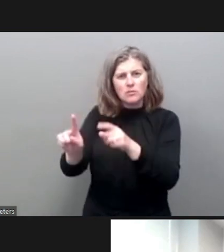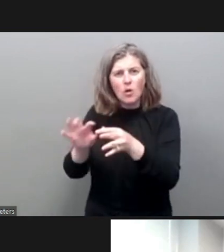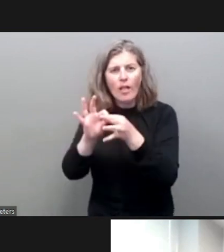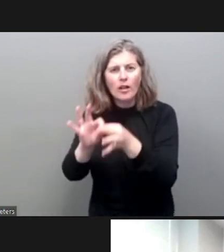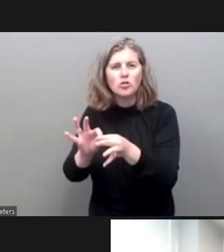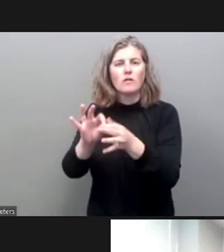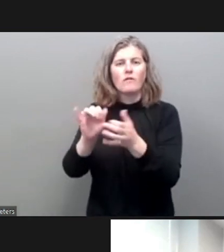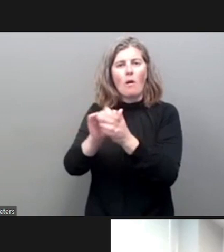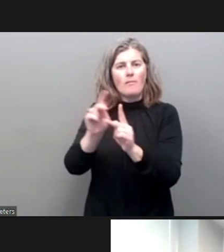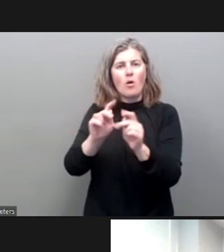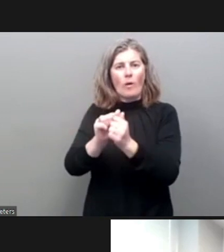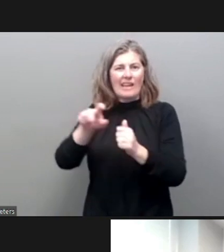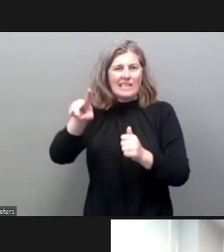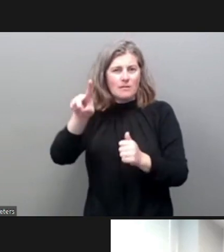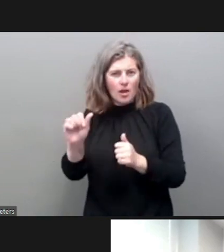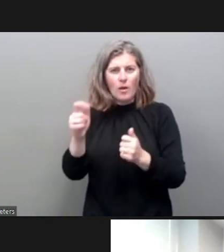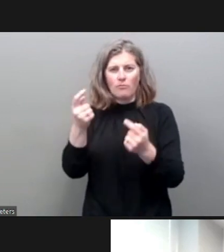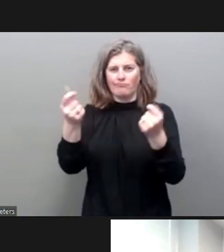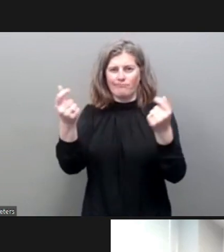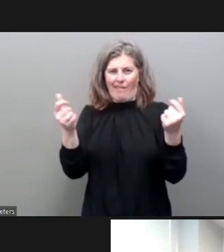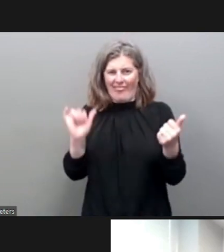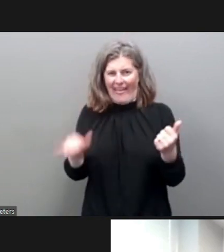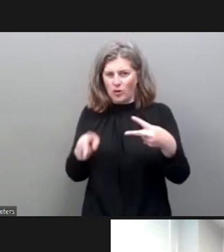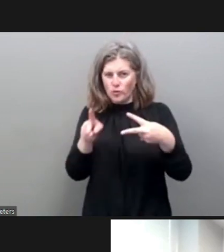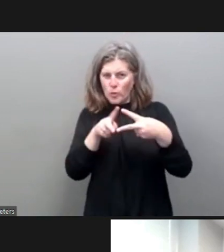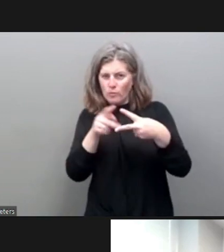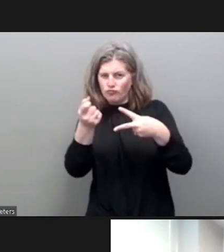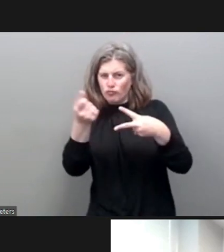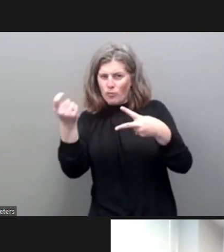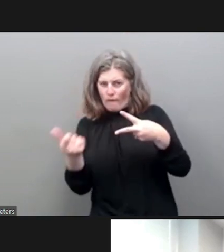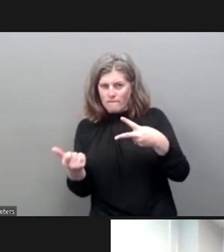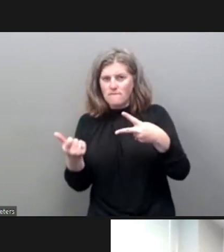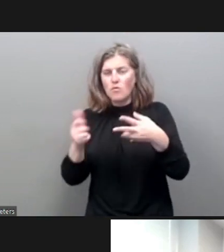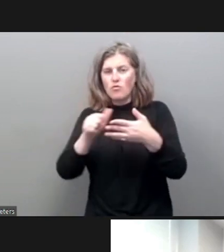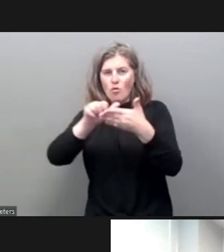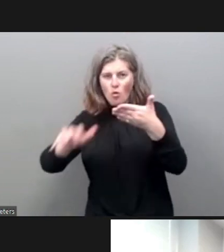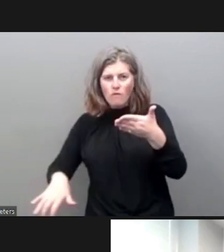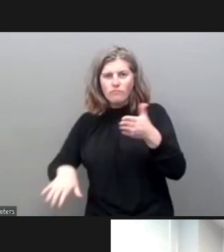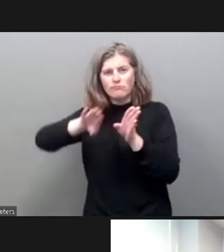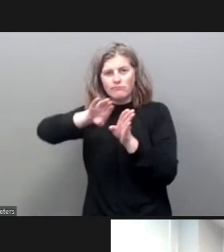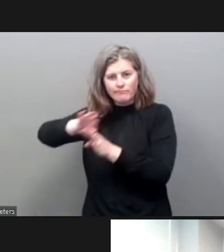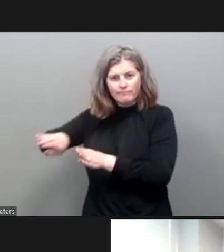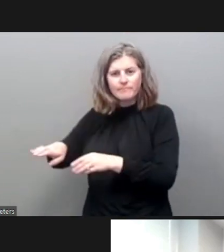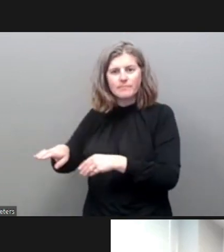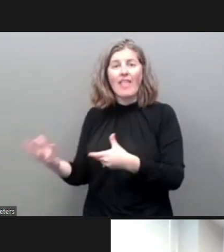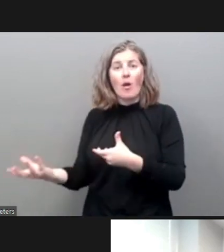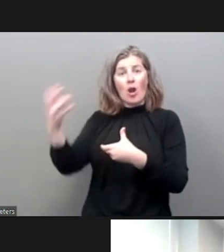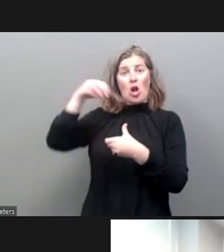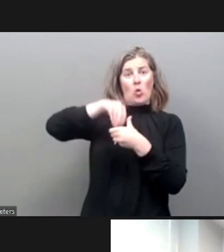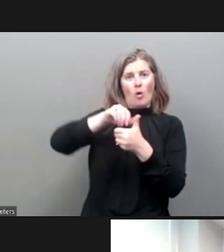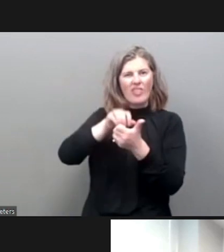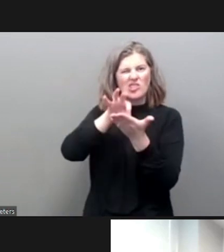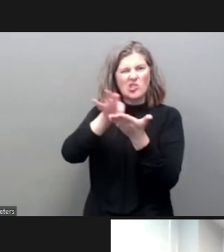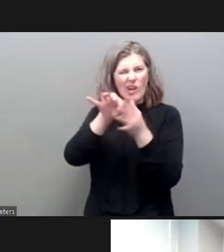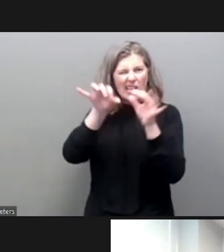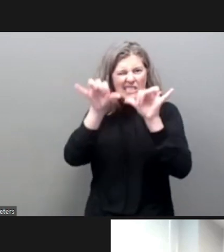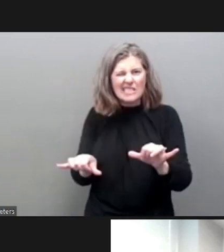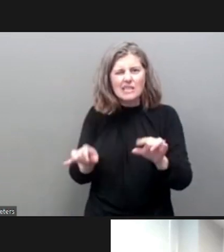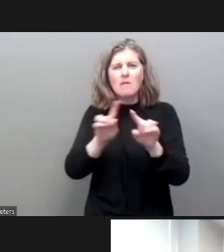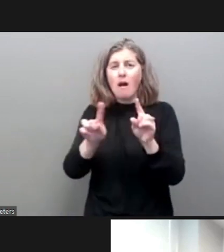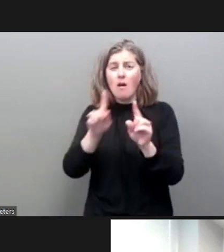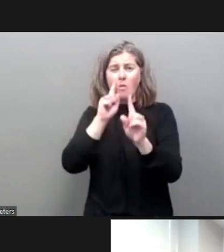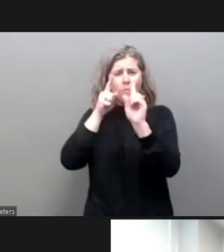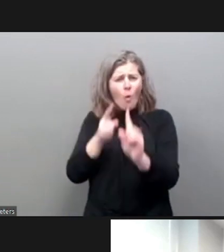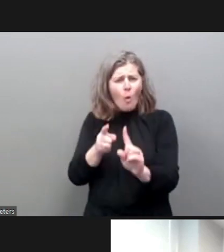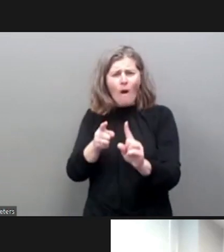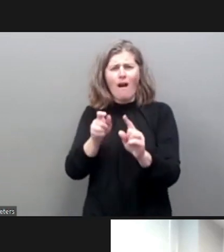for people with disabilities. So those two things were added in our scoring system, but really the point of,